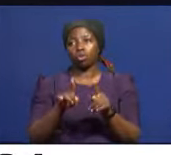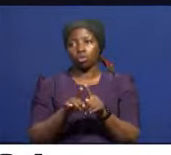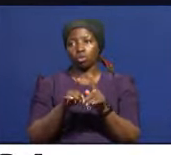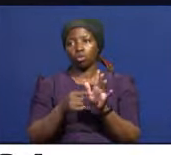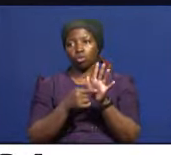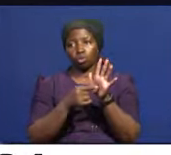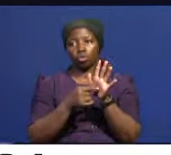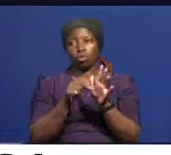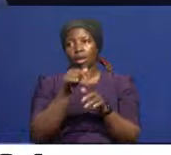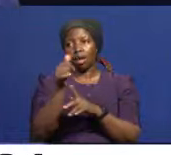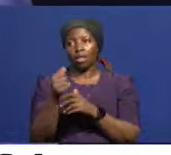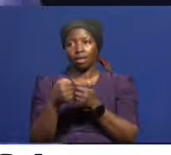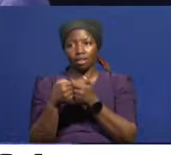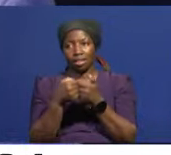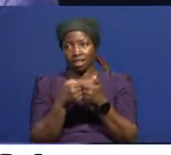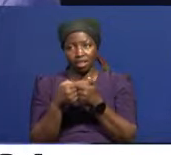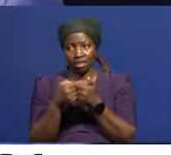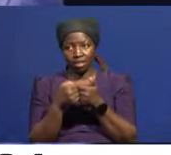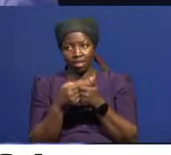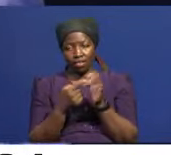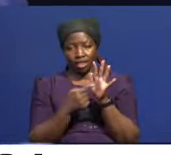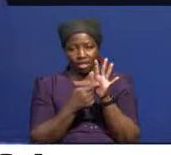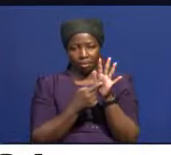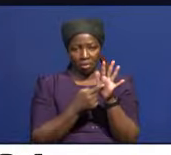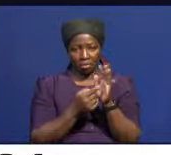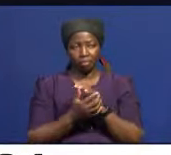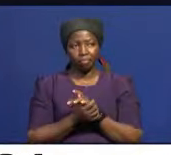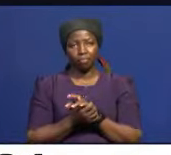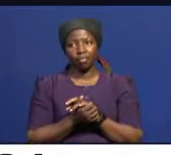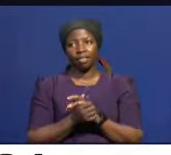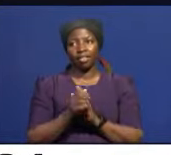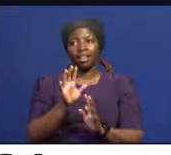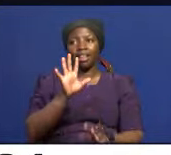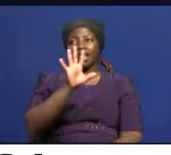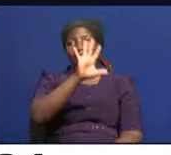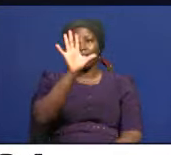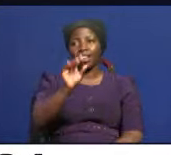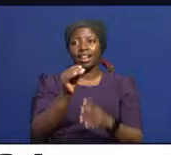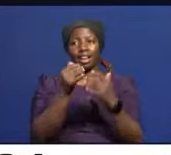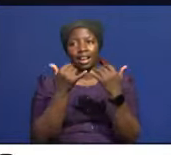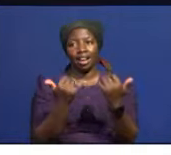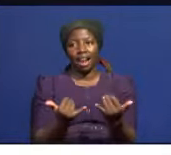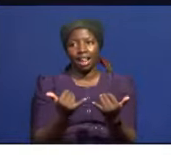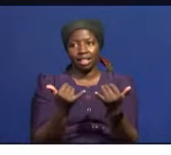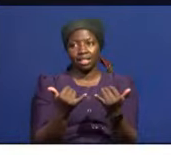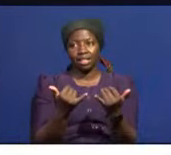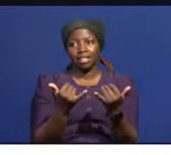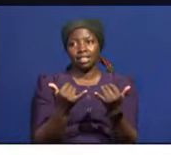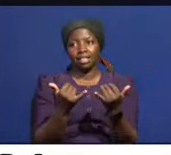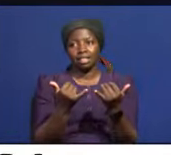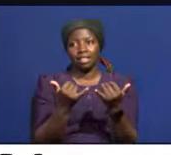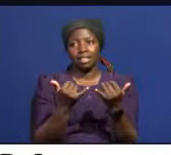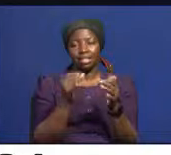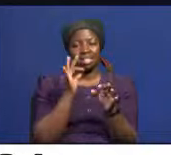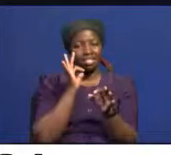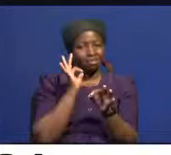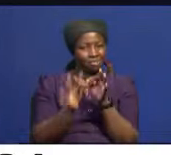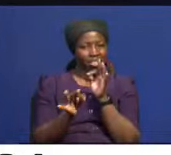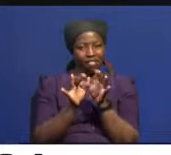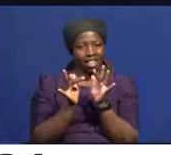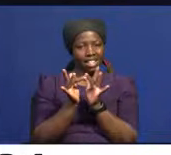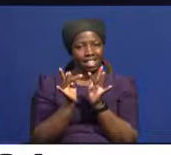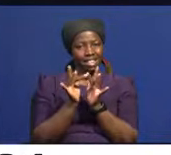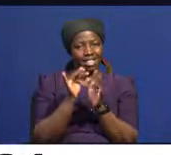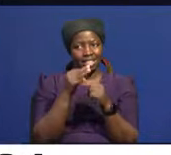other challenges. For instance, Africa's current average broadband speed stands at